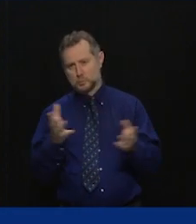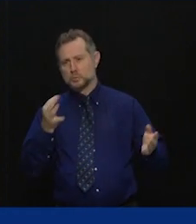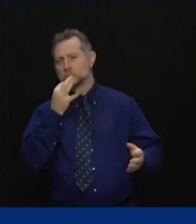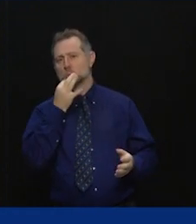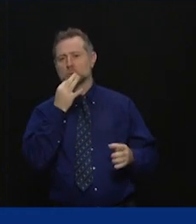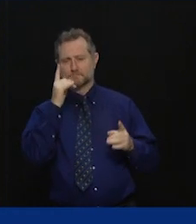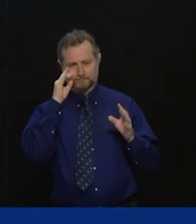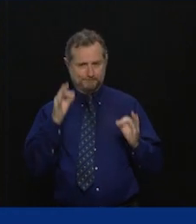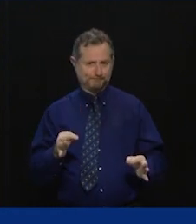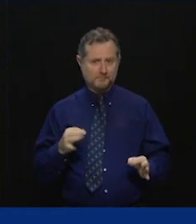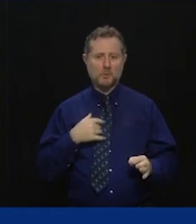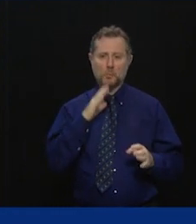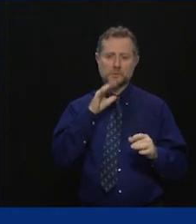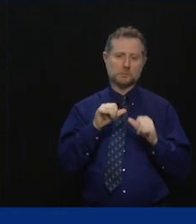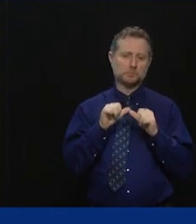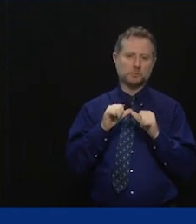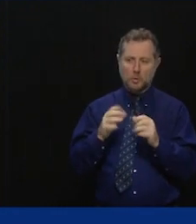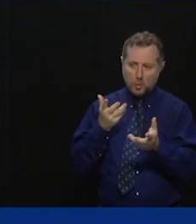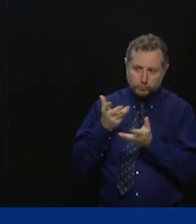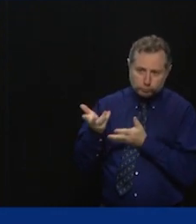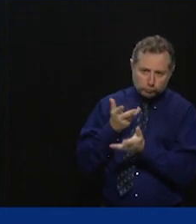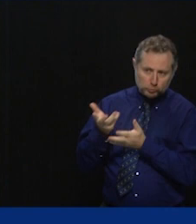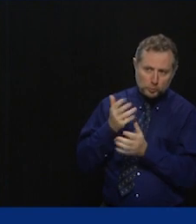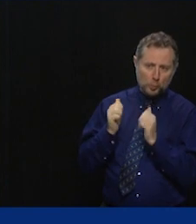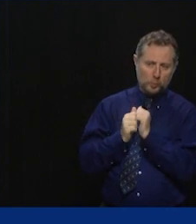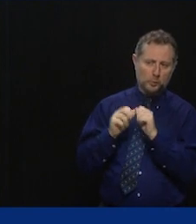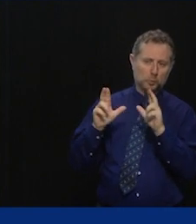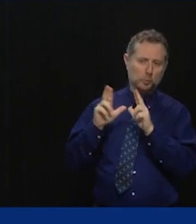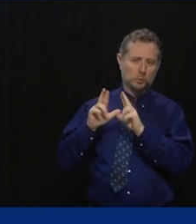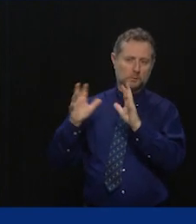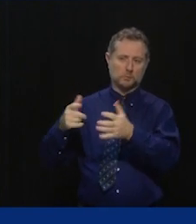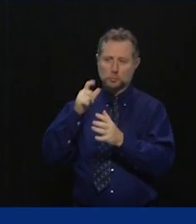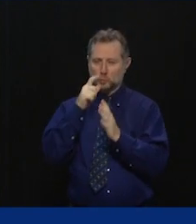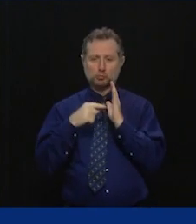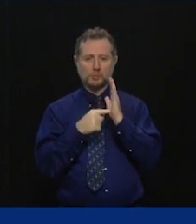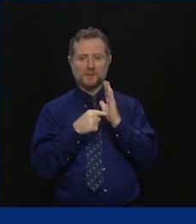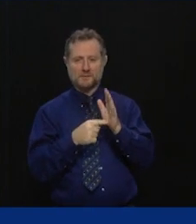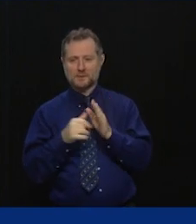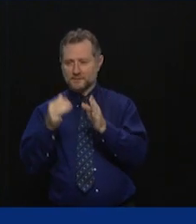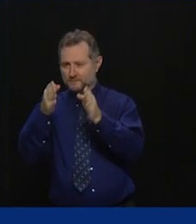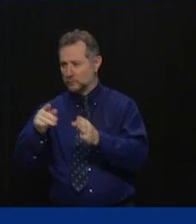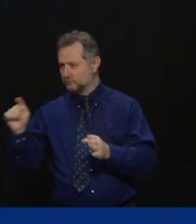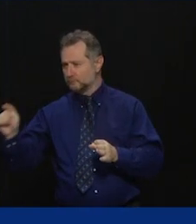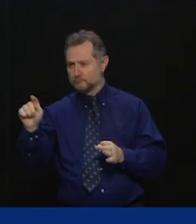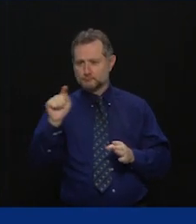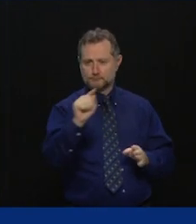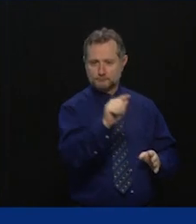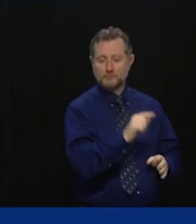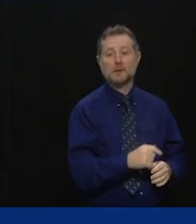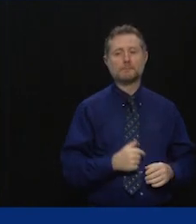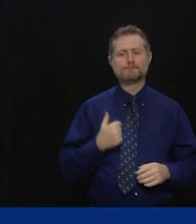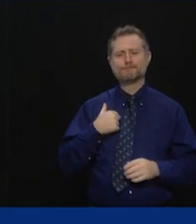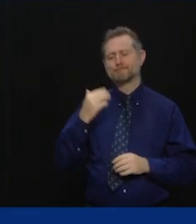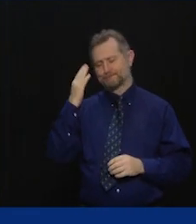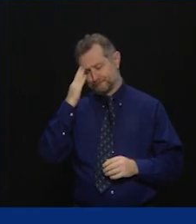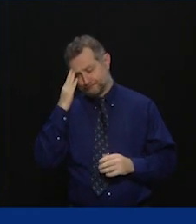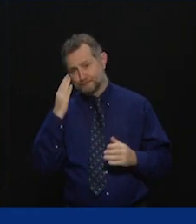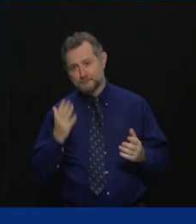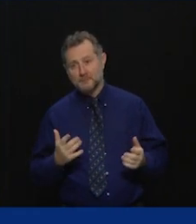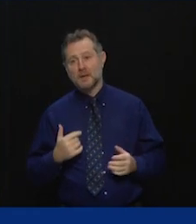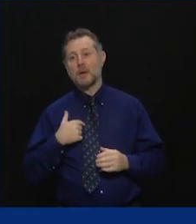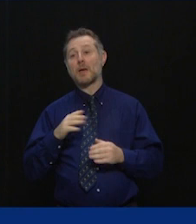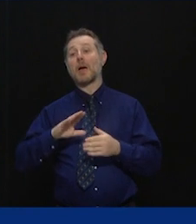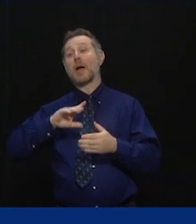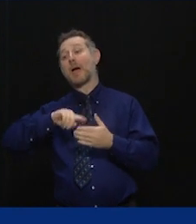in constant communication with the unions who represent these individuals, and we'll have an outcome in place before then.